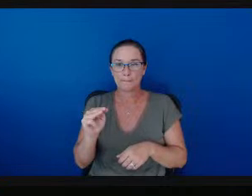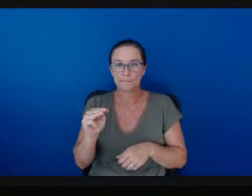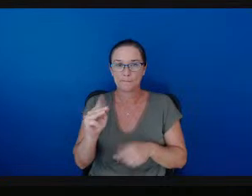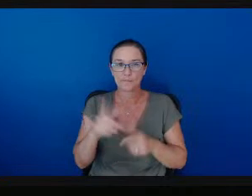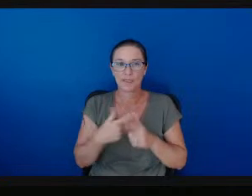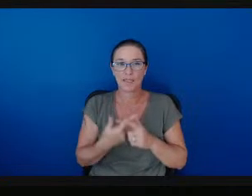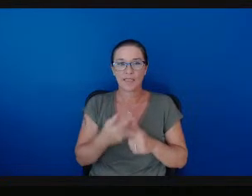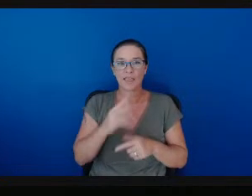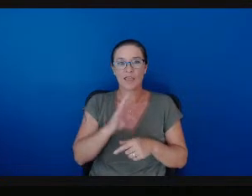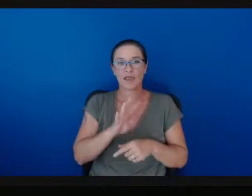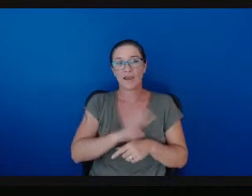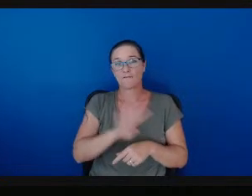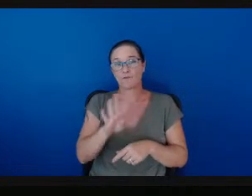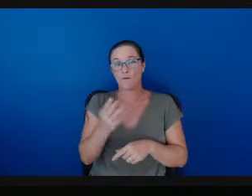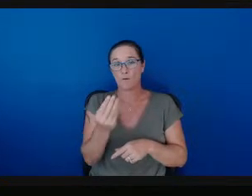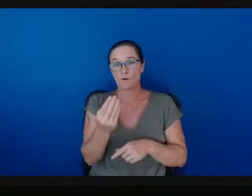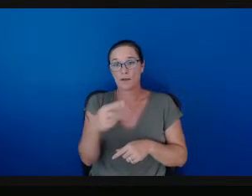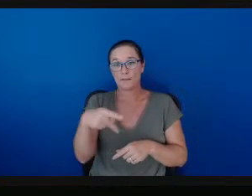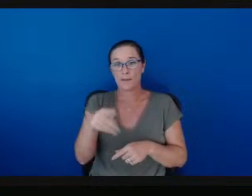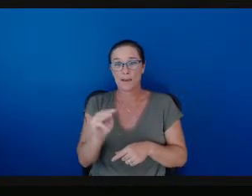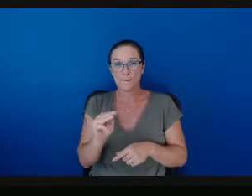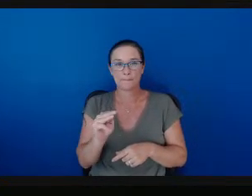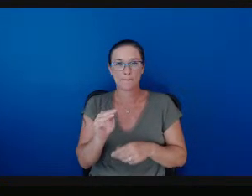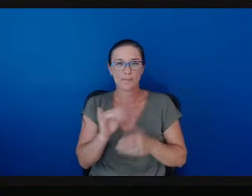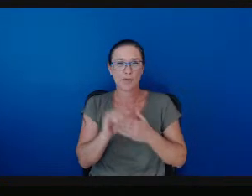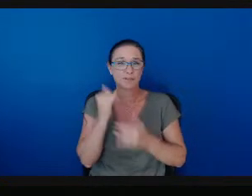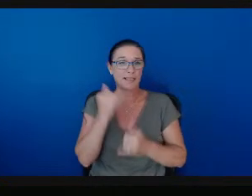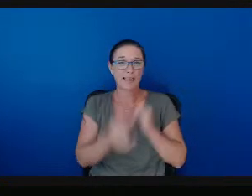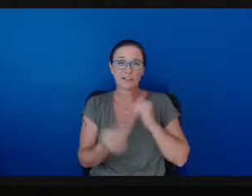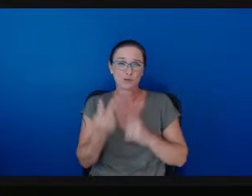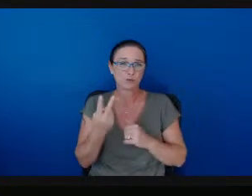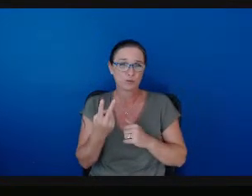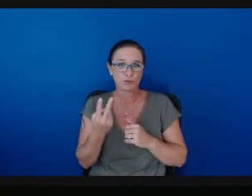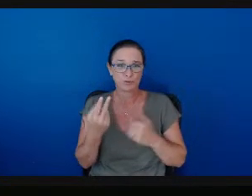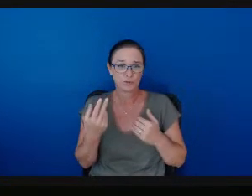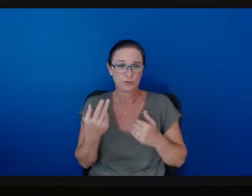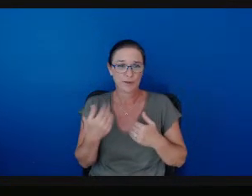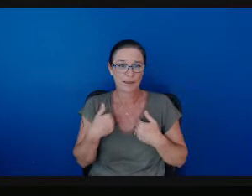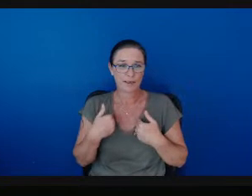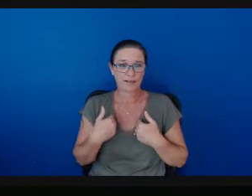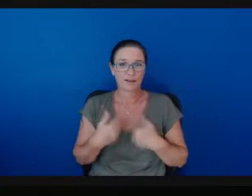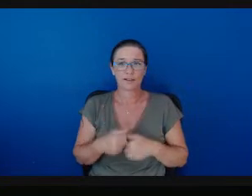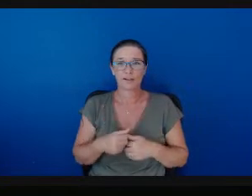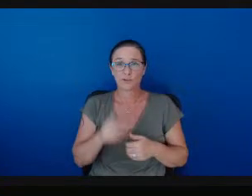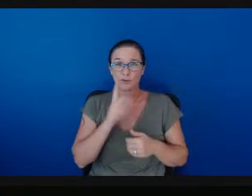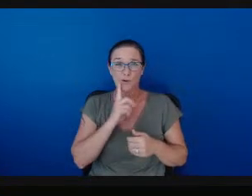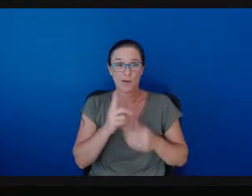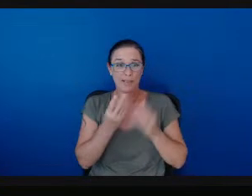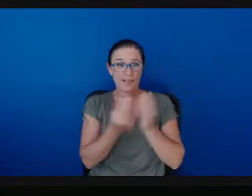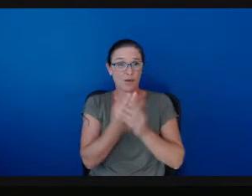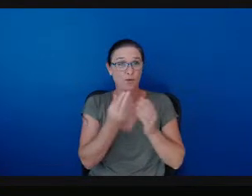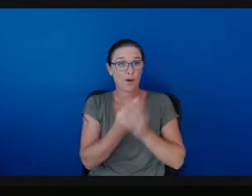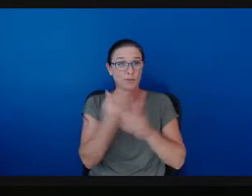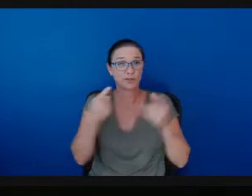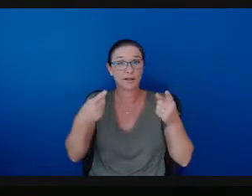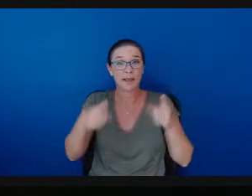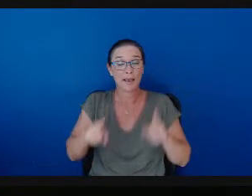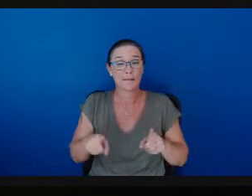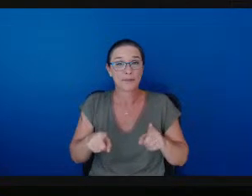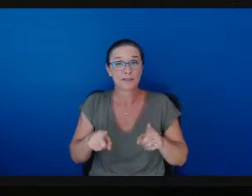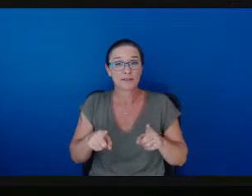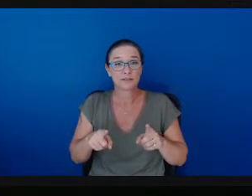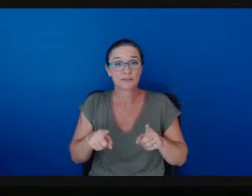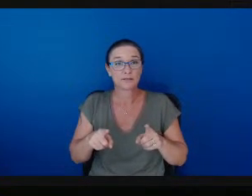4:14 p.m. were the last two that we had. So really the eruption begins, the sequence begins